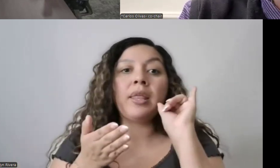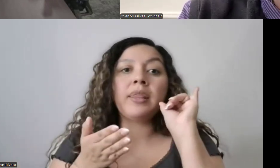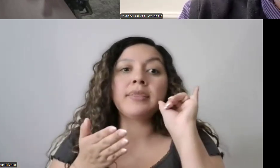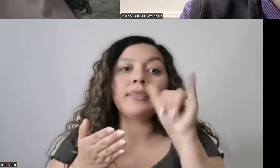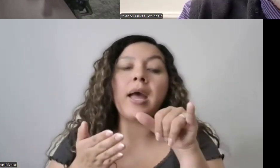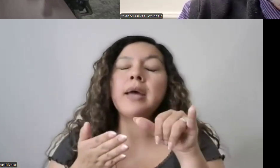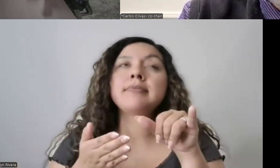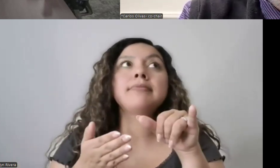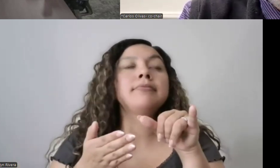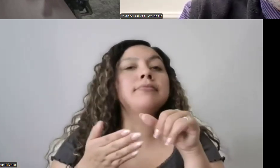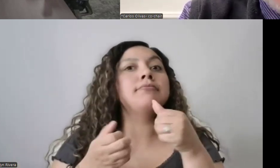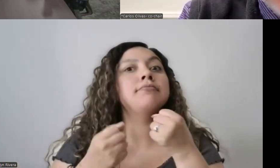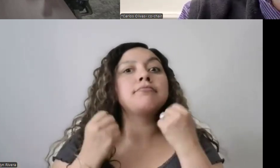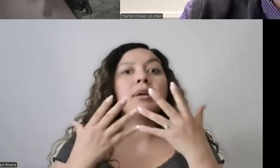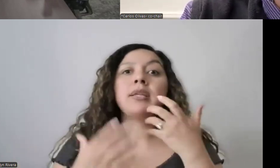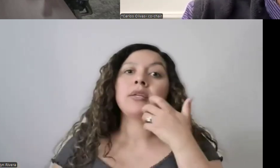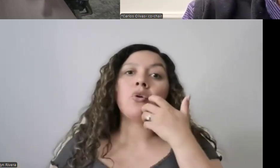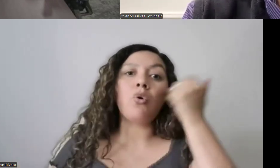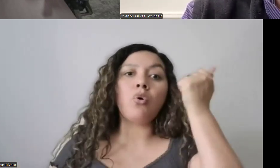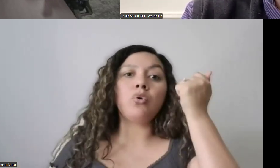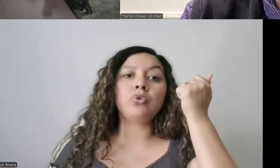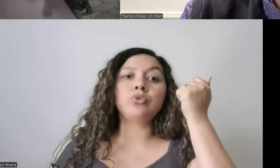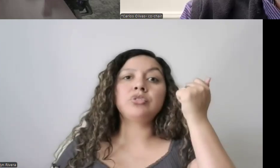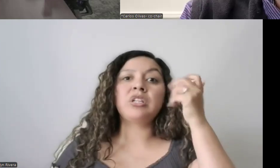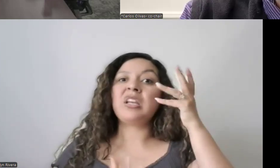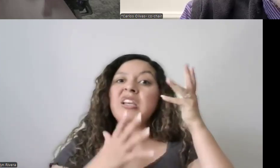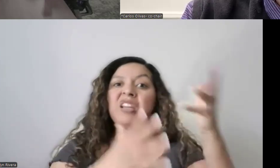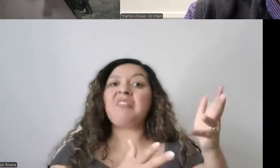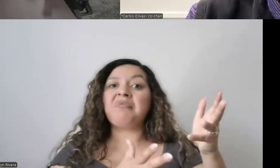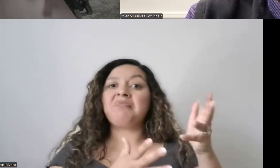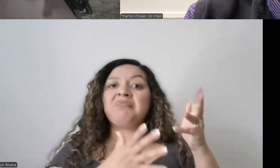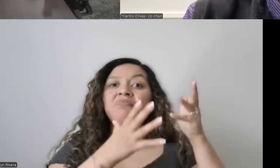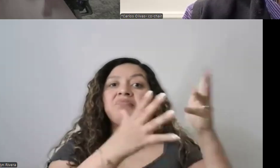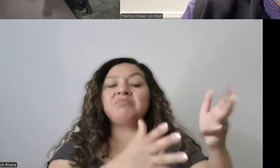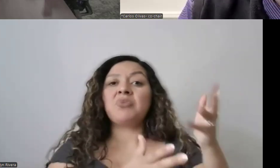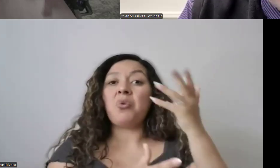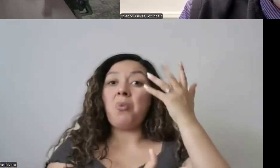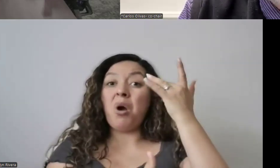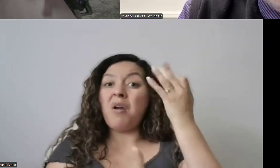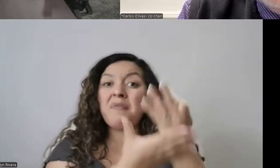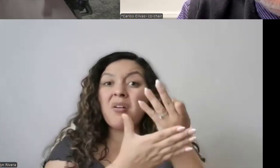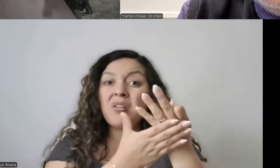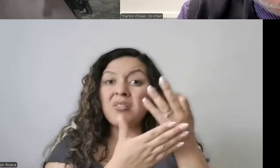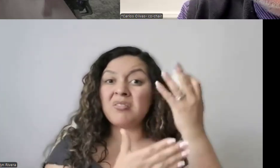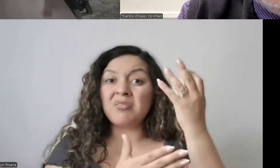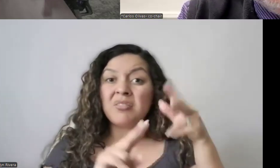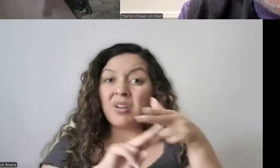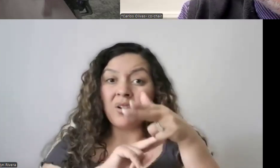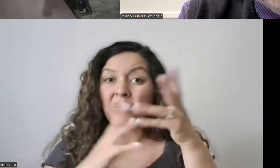of elders out in the cold. Because maybe